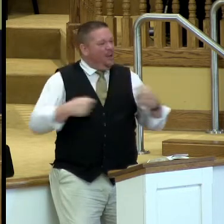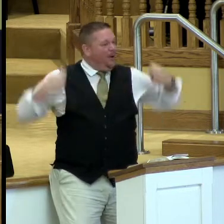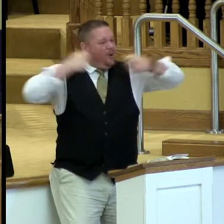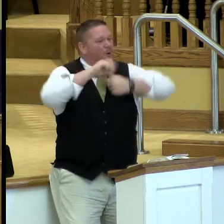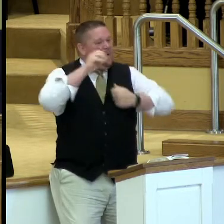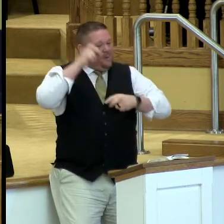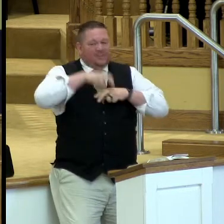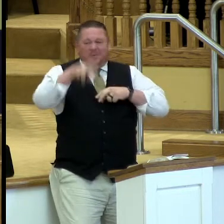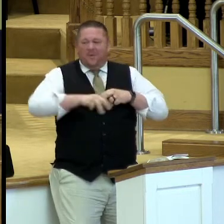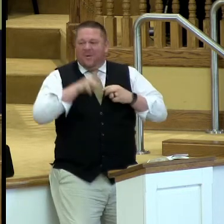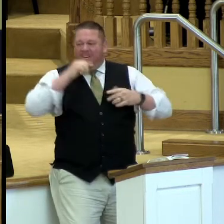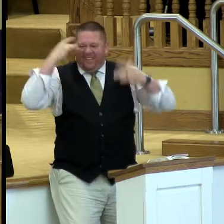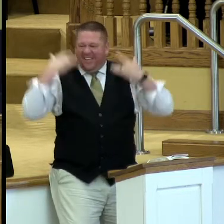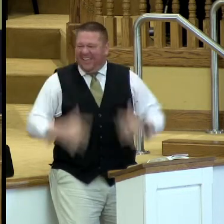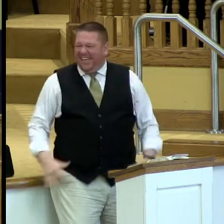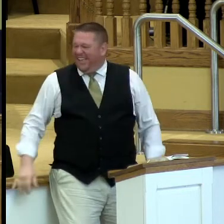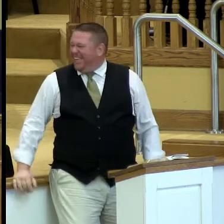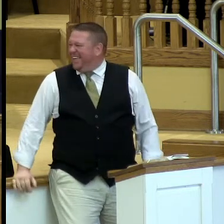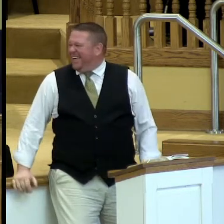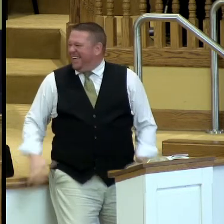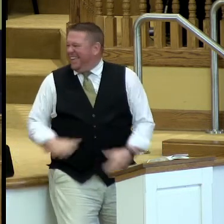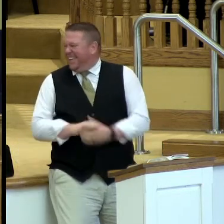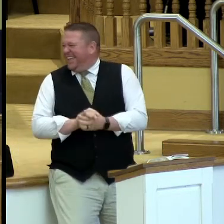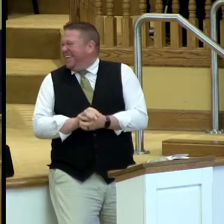his robe and then he jumped into the water? Like,